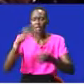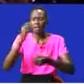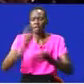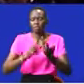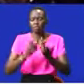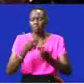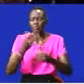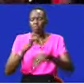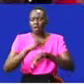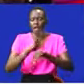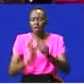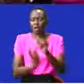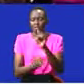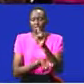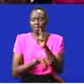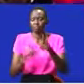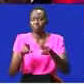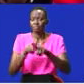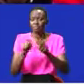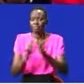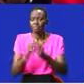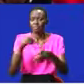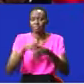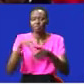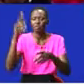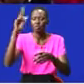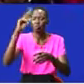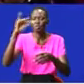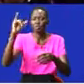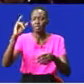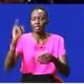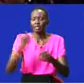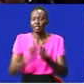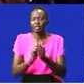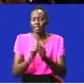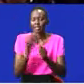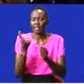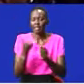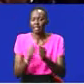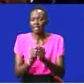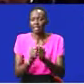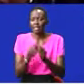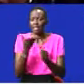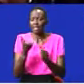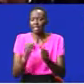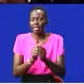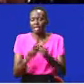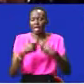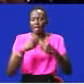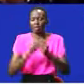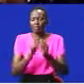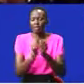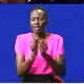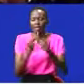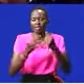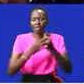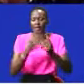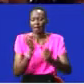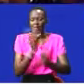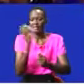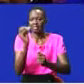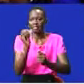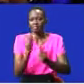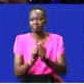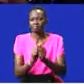teenage pregnancies. And particularly in Uriri sub-county. Uriri sub-county, we are at 18% in terms